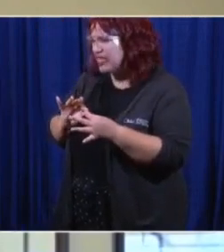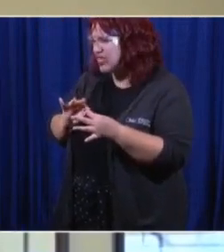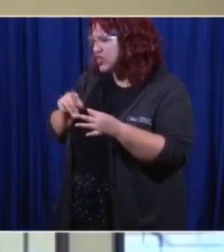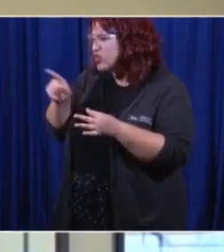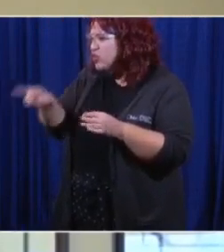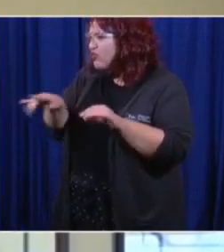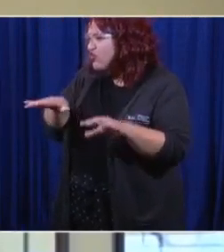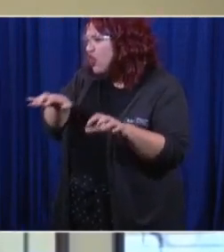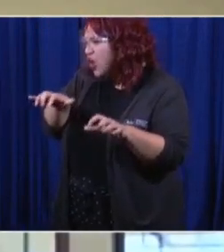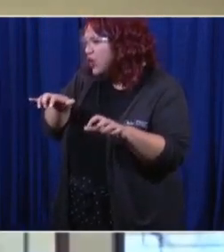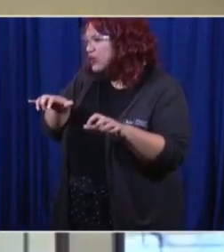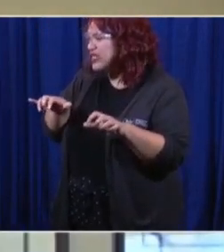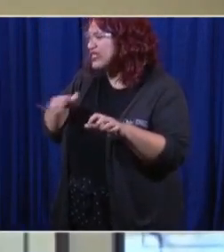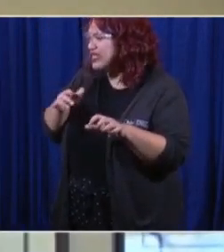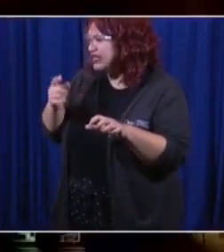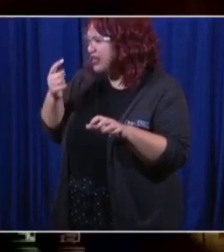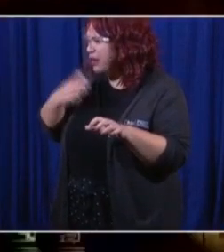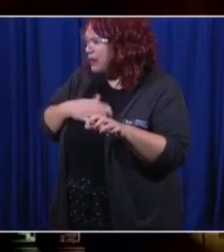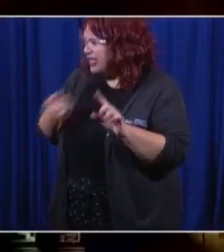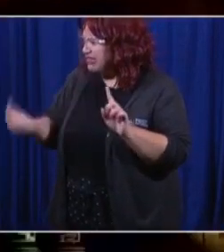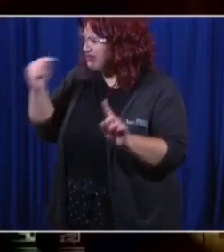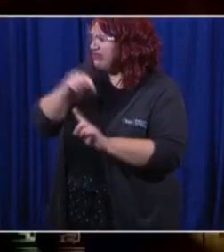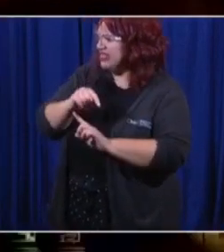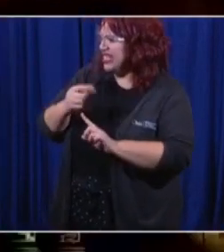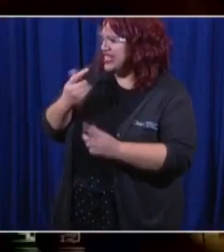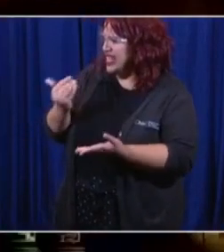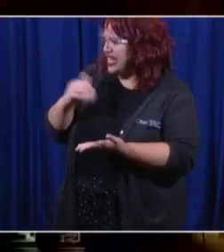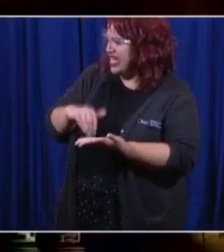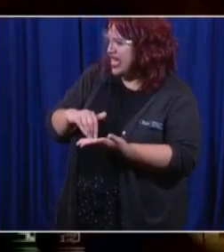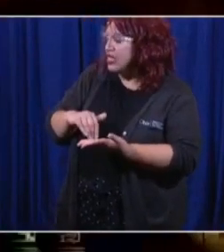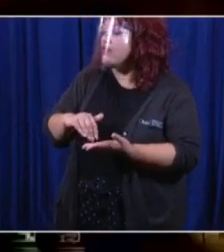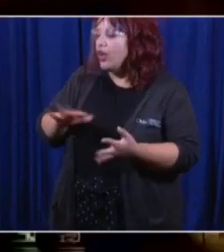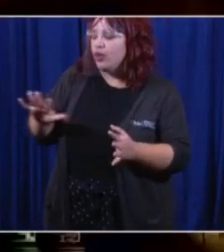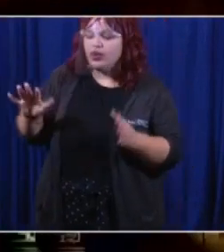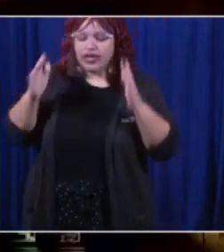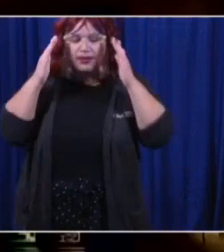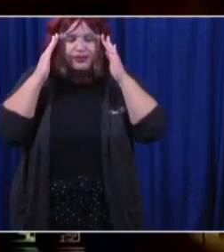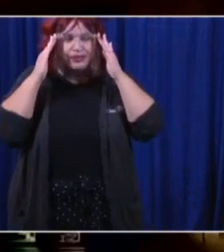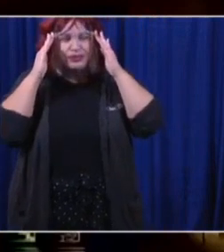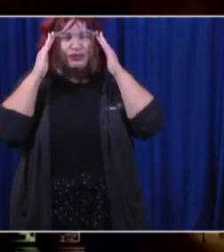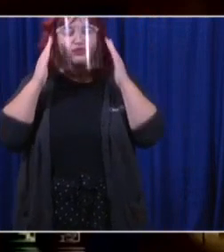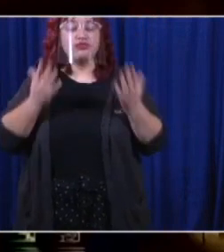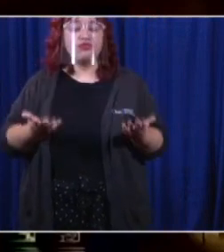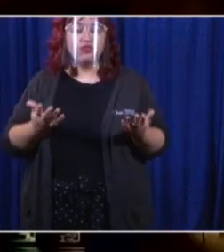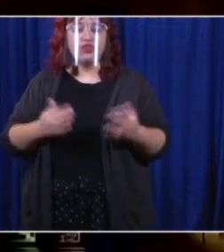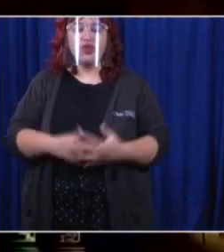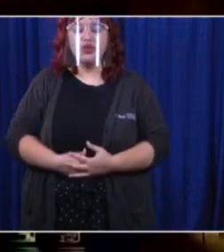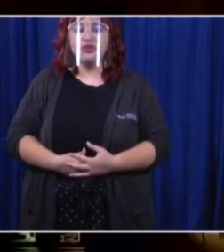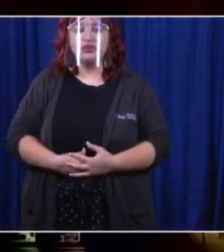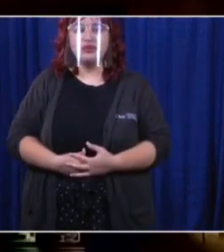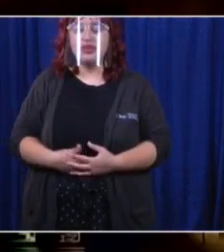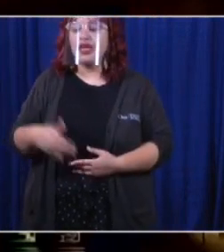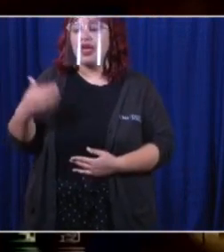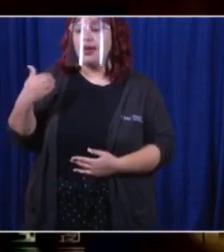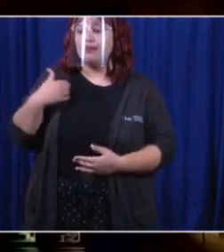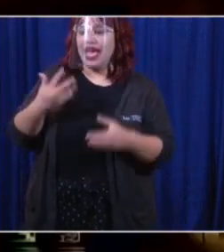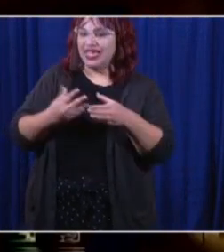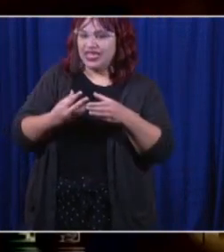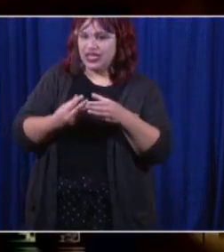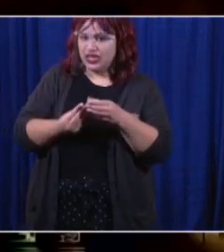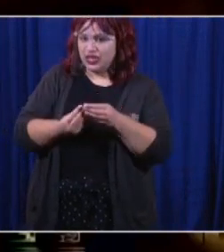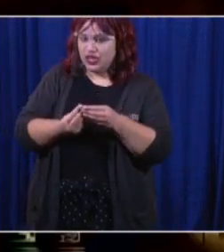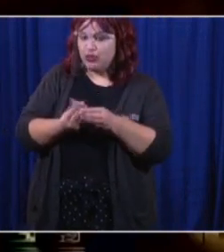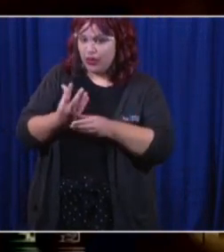you were pointing toward? Certainly. So just like cases are distributed differently across the state than back in the spring, our hospitalizations